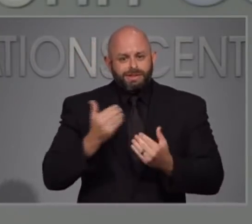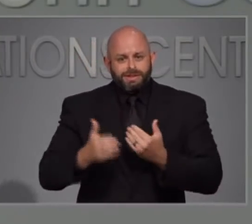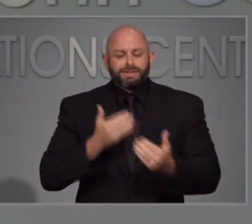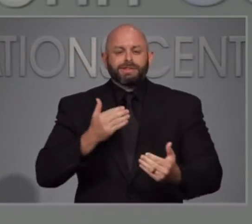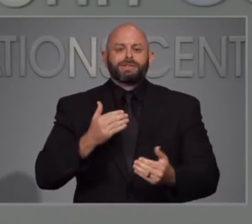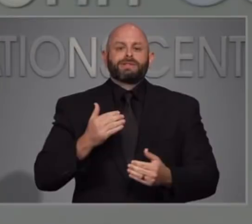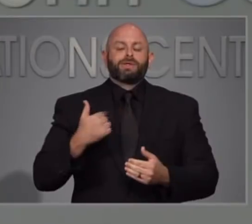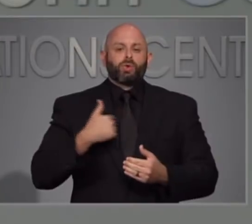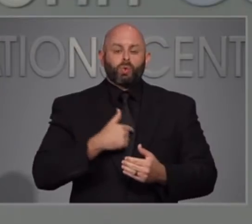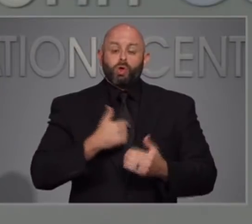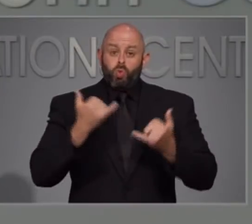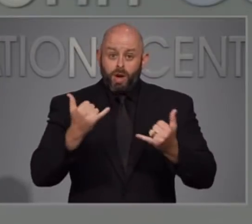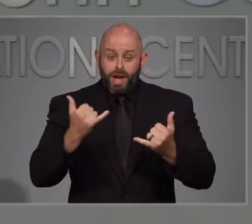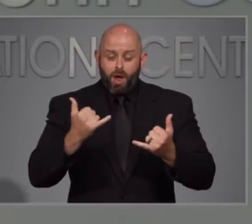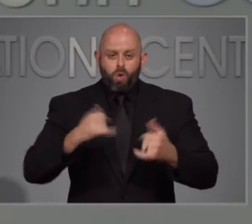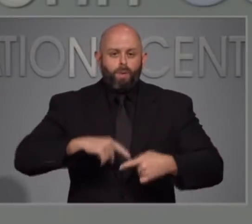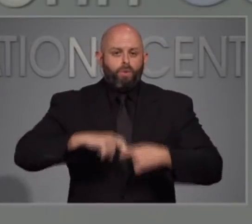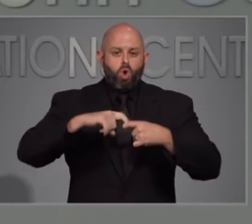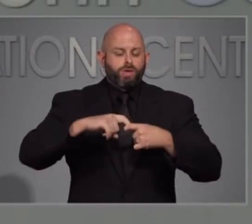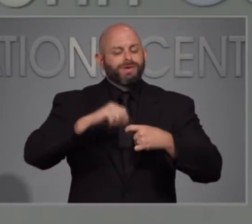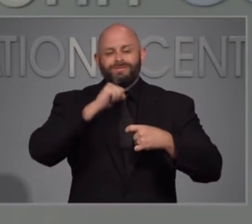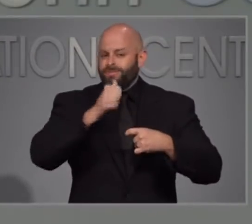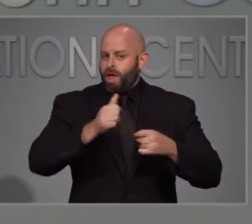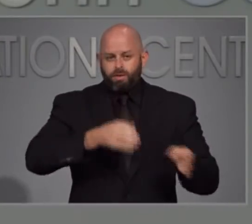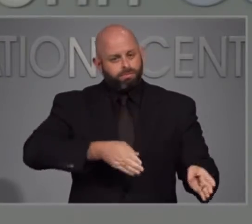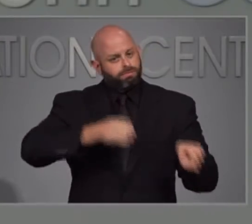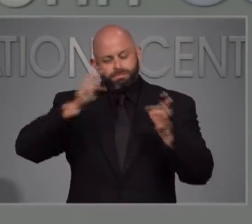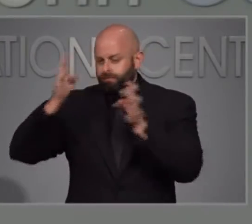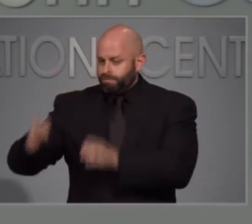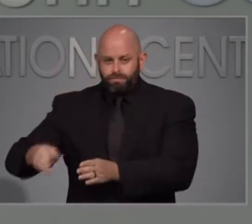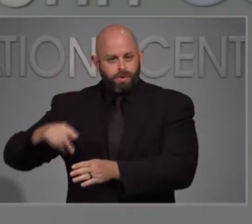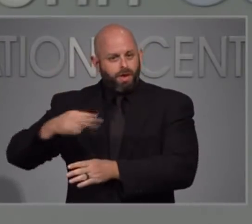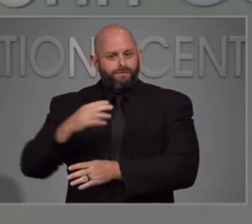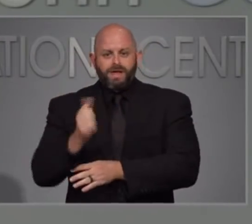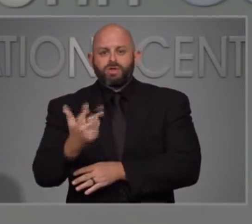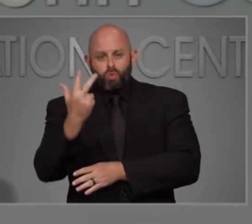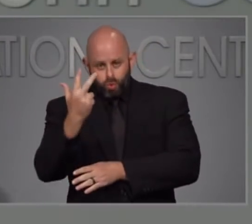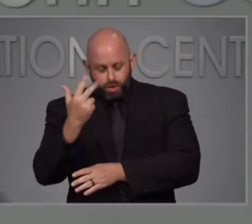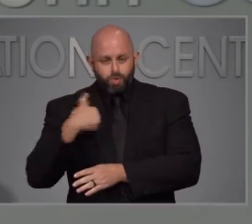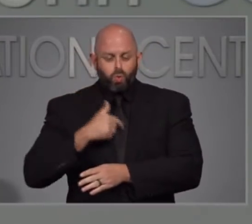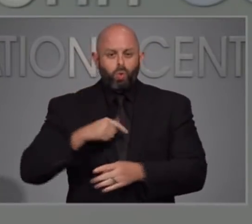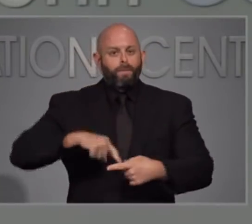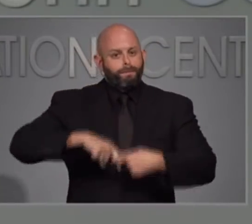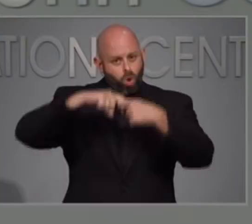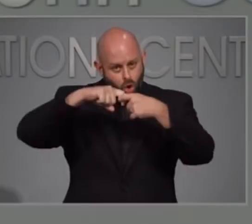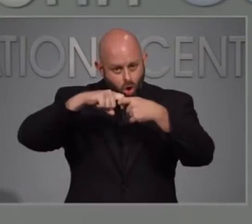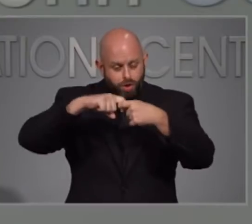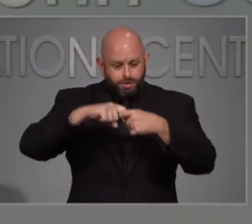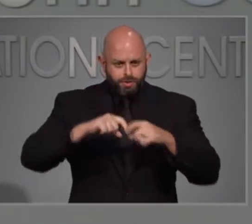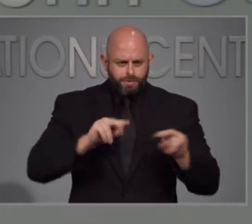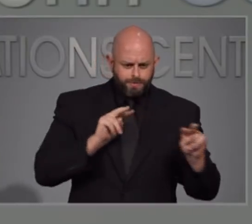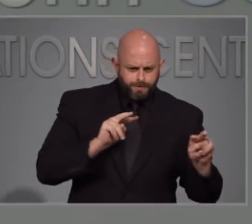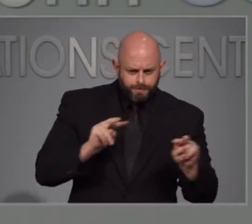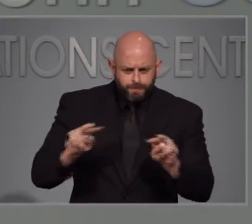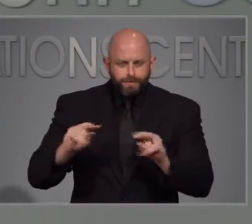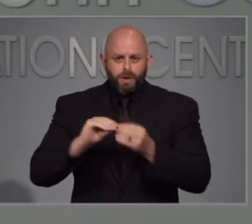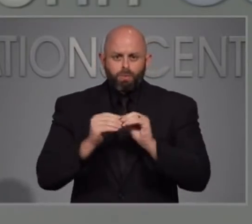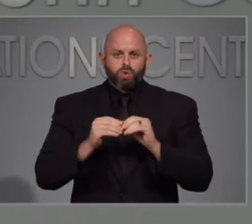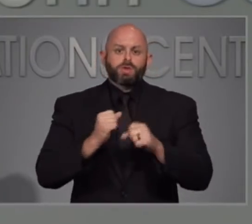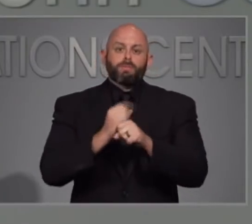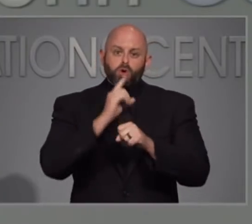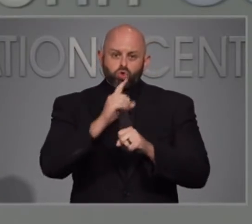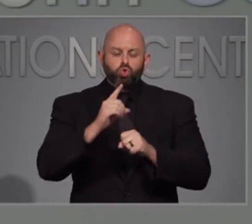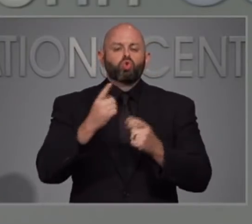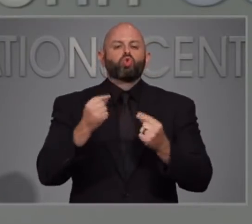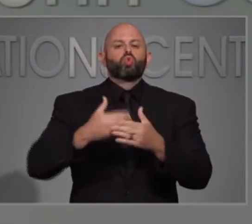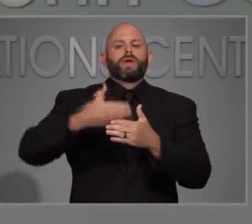taking this pause right now to make sure we can level out our numbers before we move further.